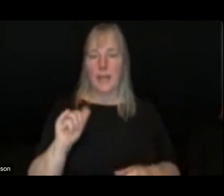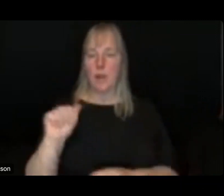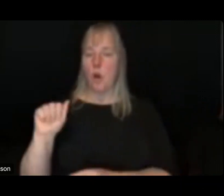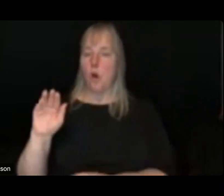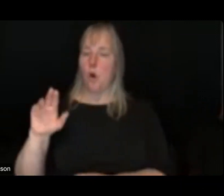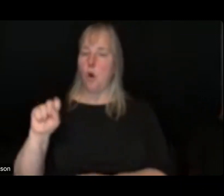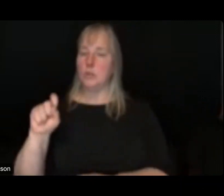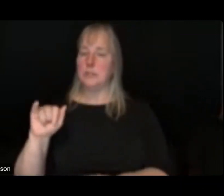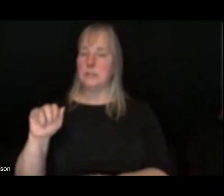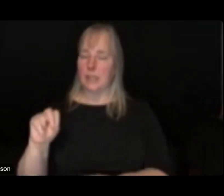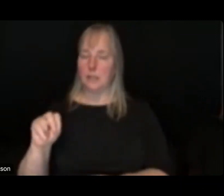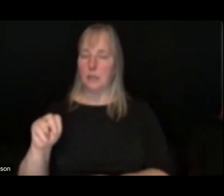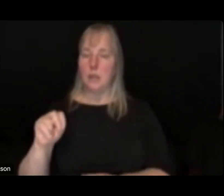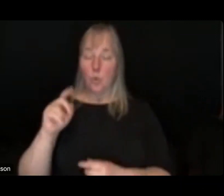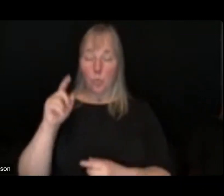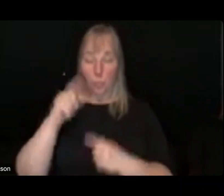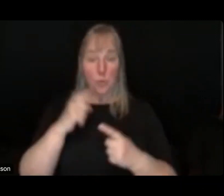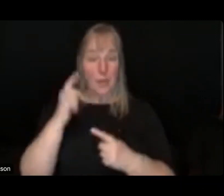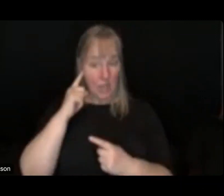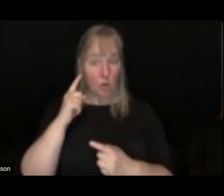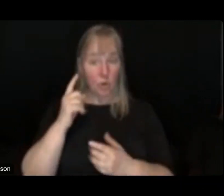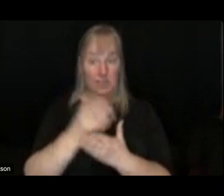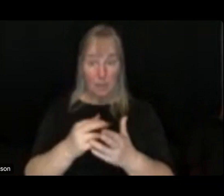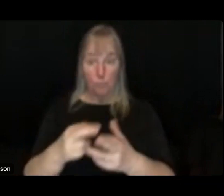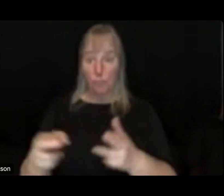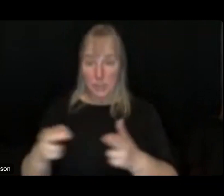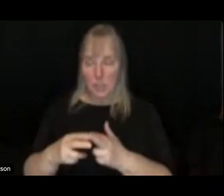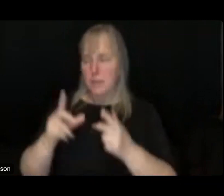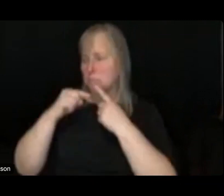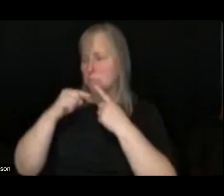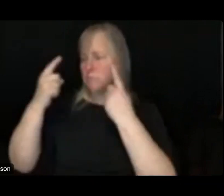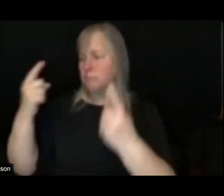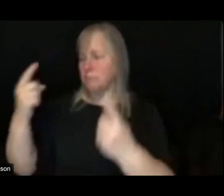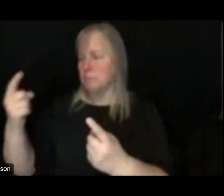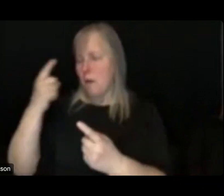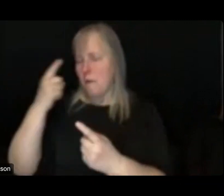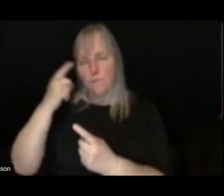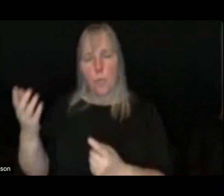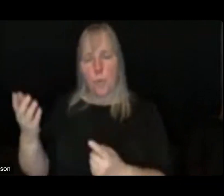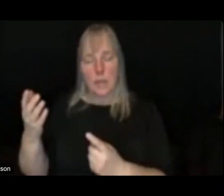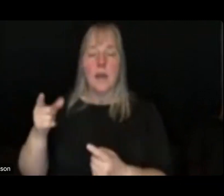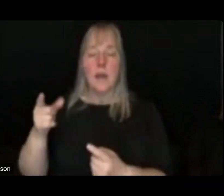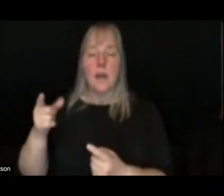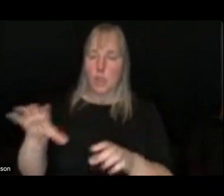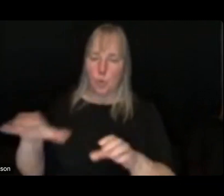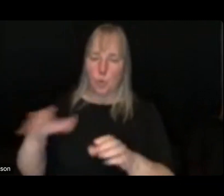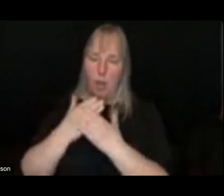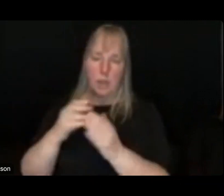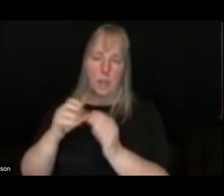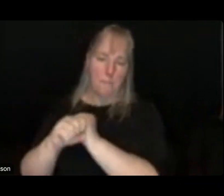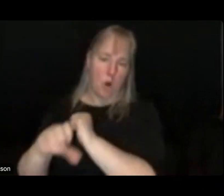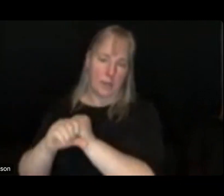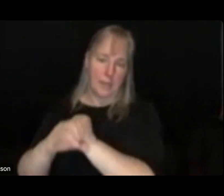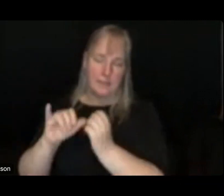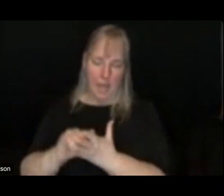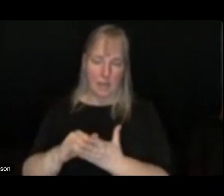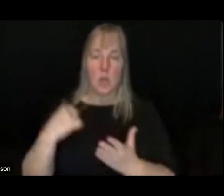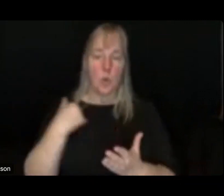that when you hear some of these regions, what they're known for, and they do very well in marketing that. And I just think we have an opportunity to kind of market the region